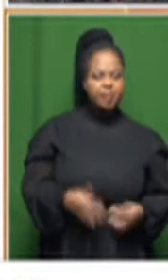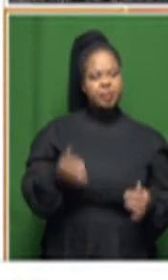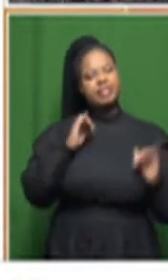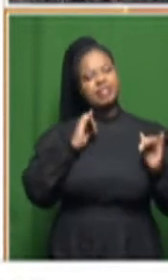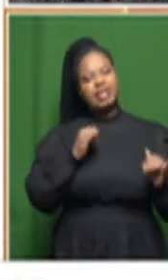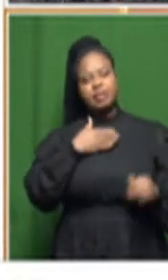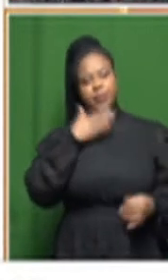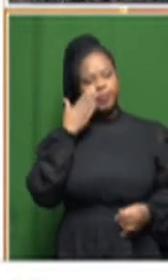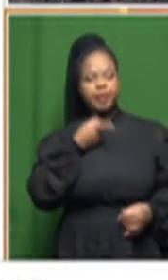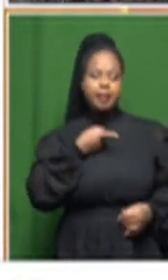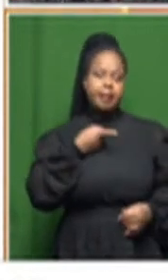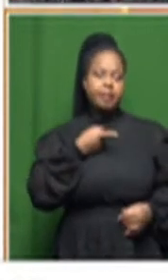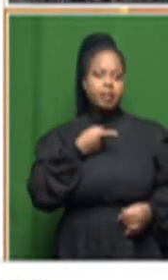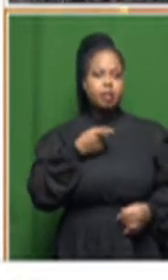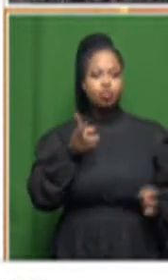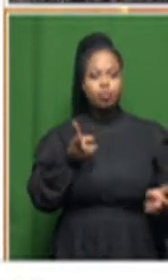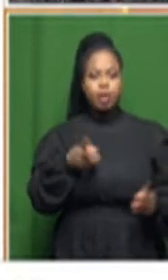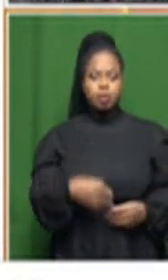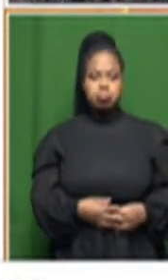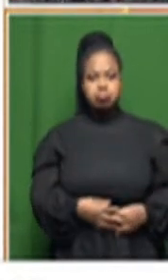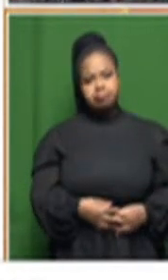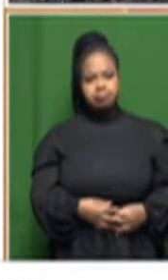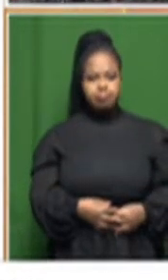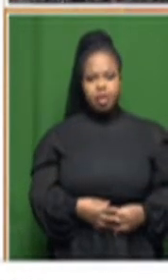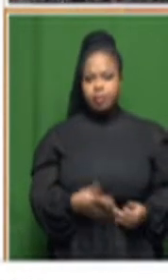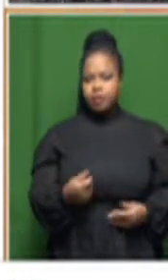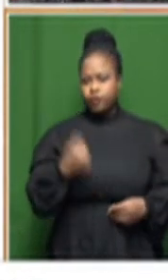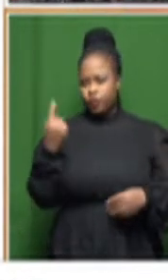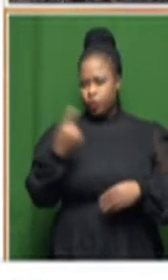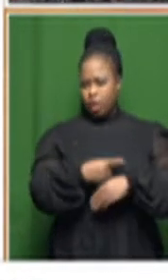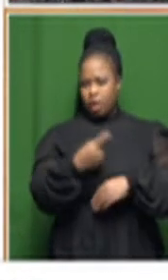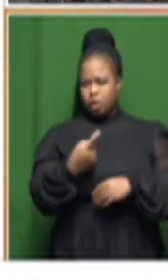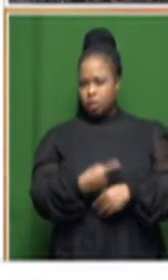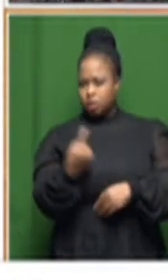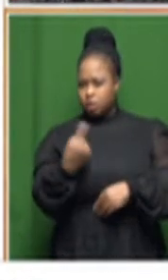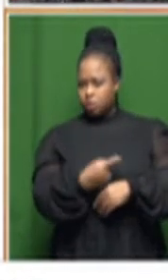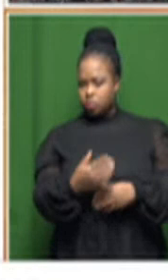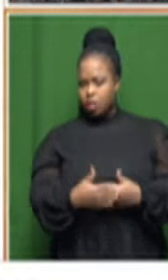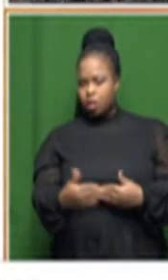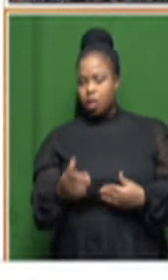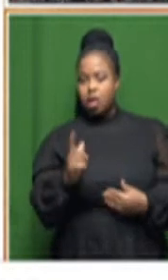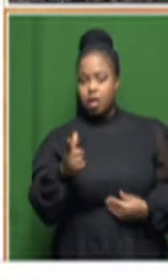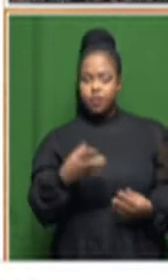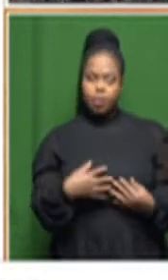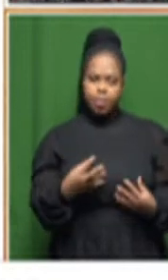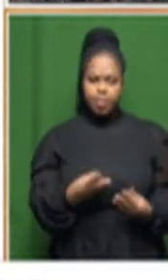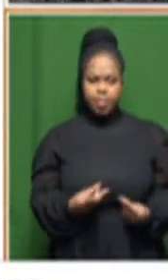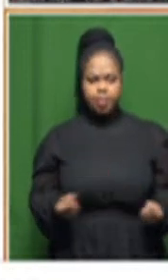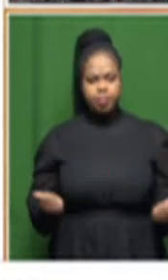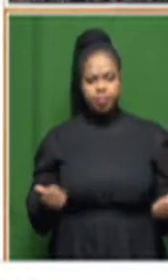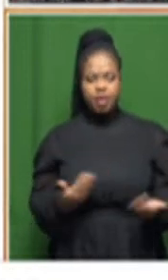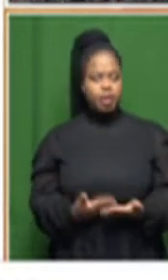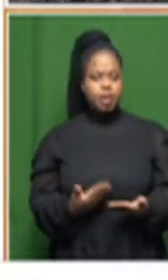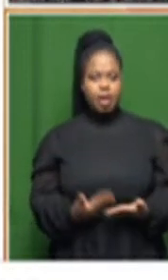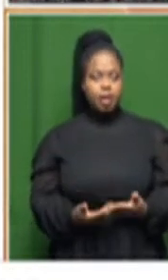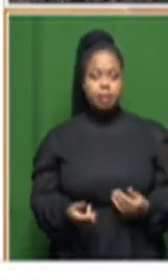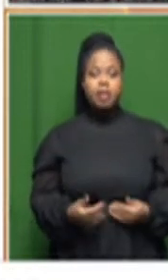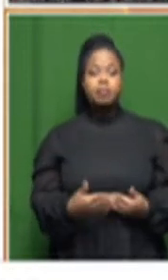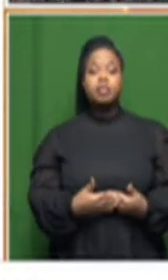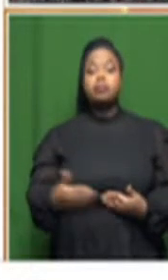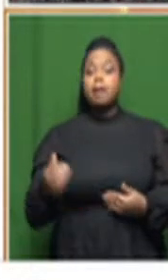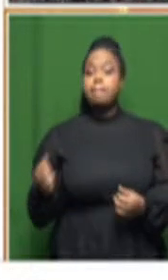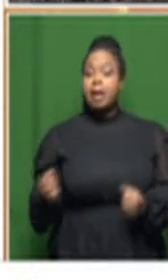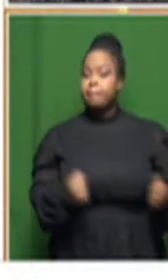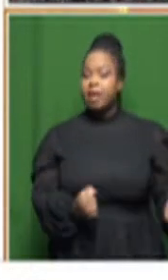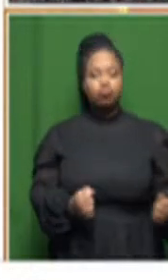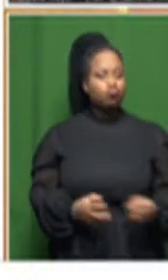ones, they usually resolve within a few days. They can be disabling, but they don't result in long-term or